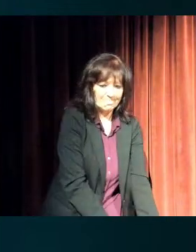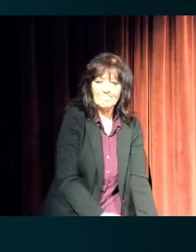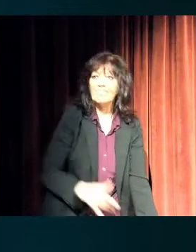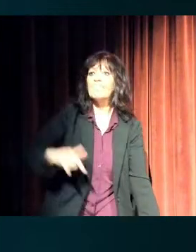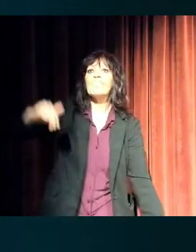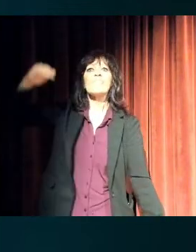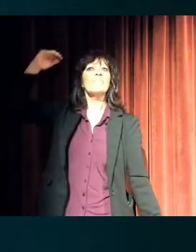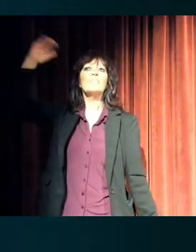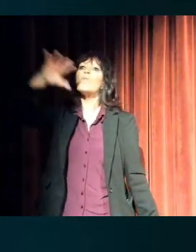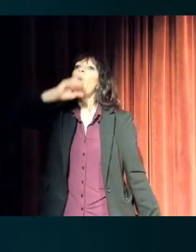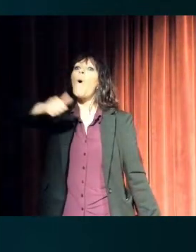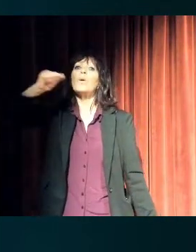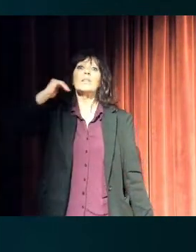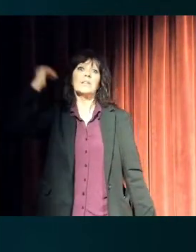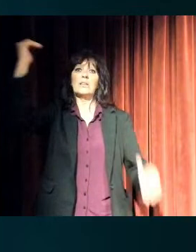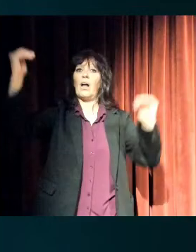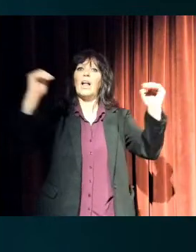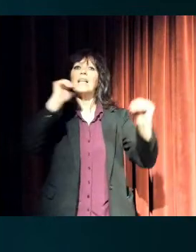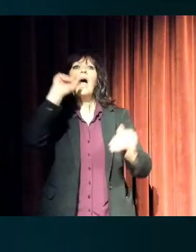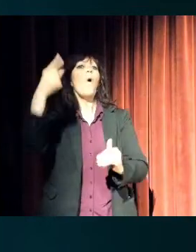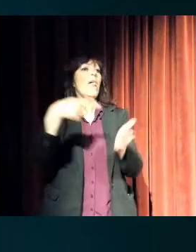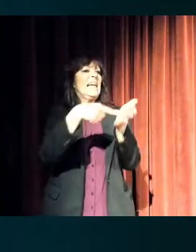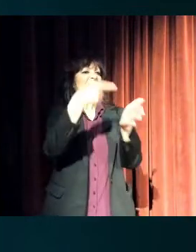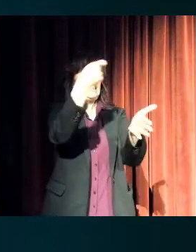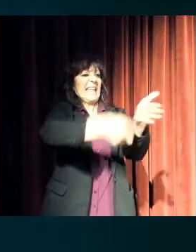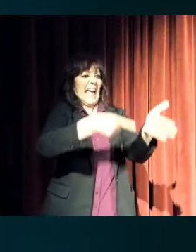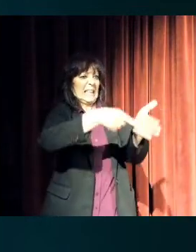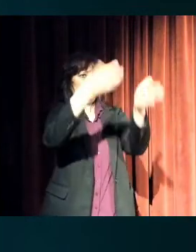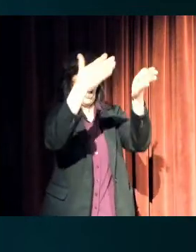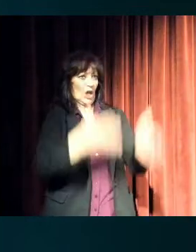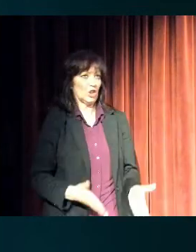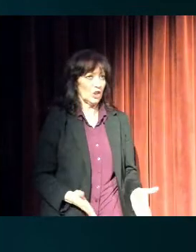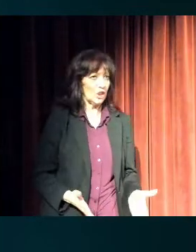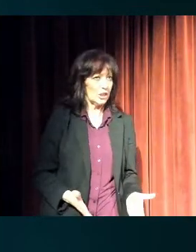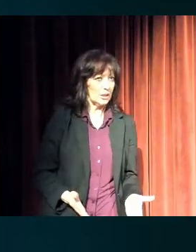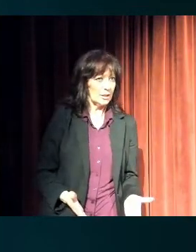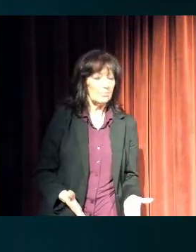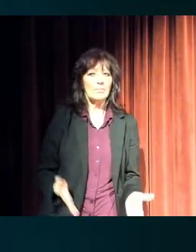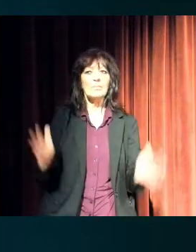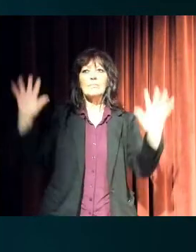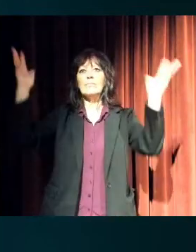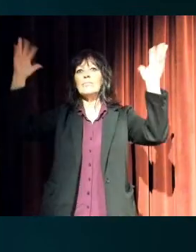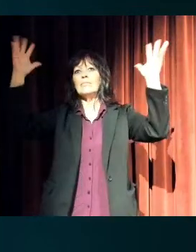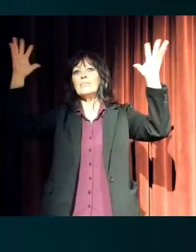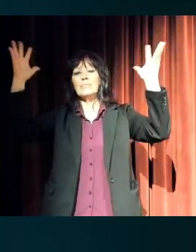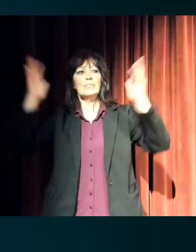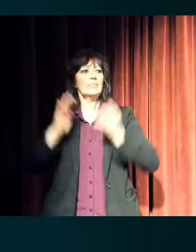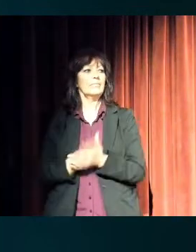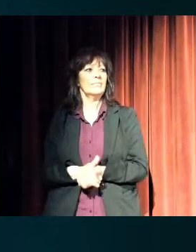the oldest adult, not just taxpayers. Thank you.